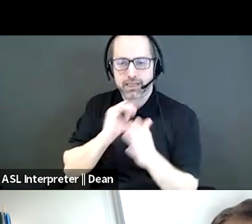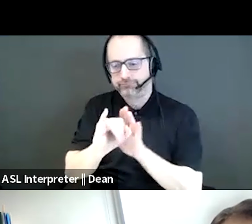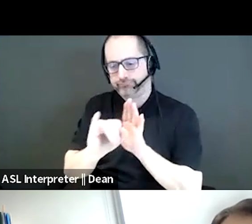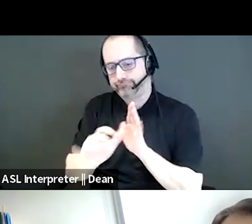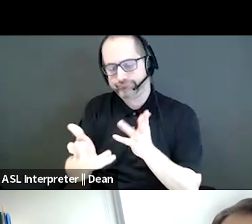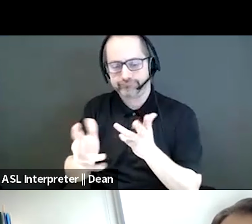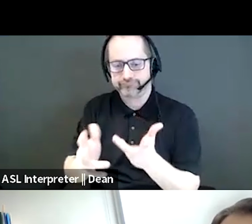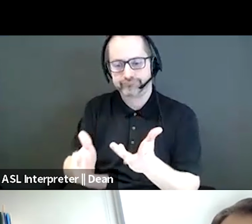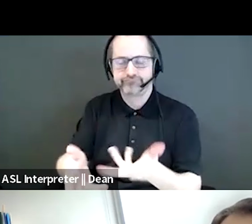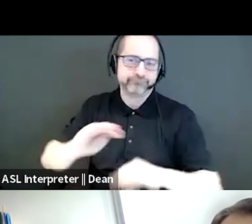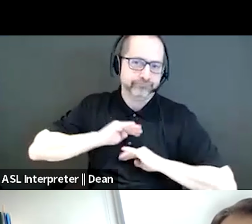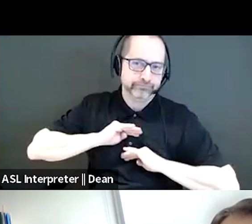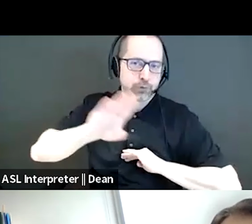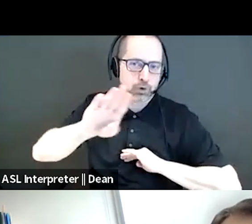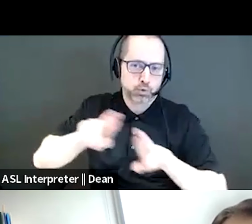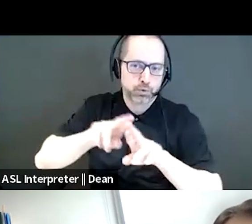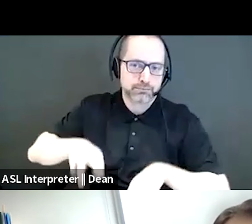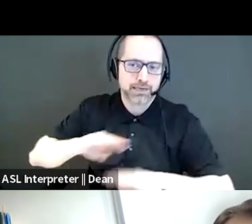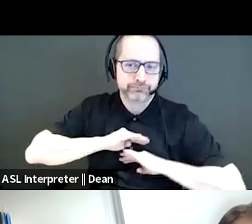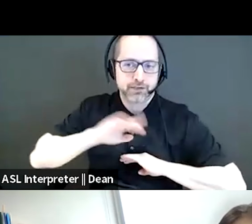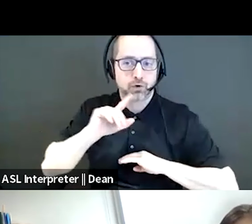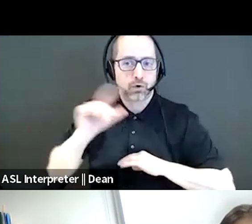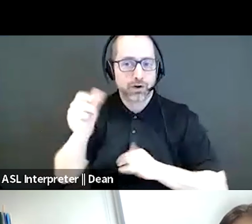sort of talk about them in a way that's much more positive.